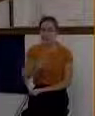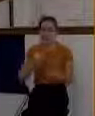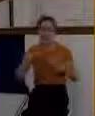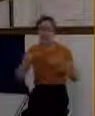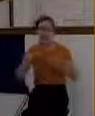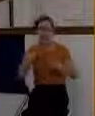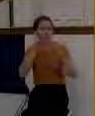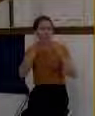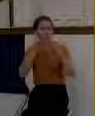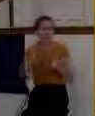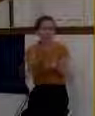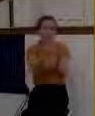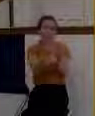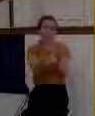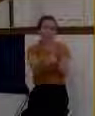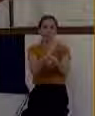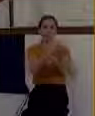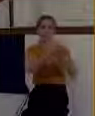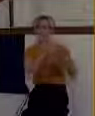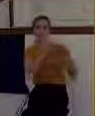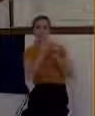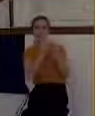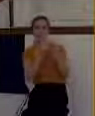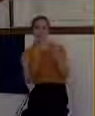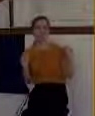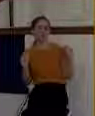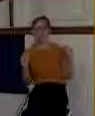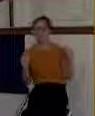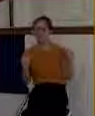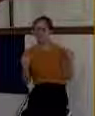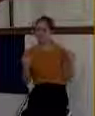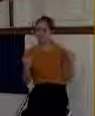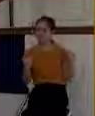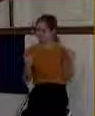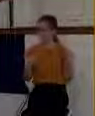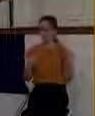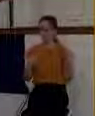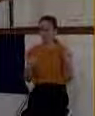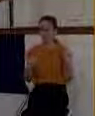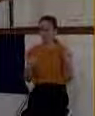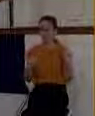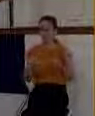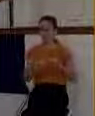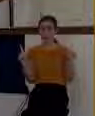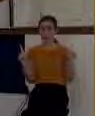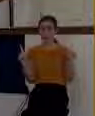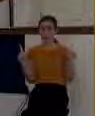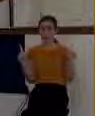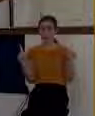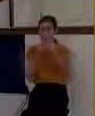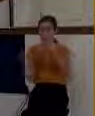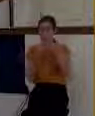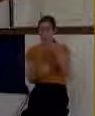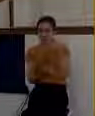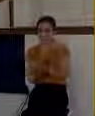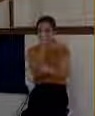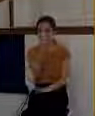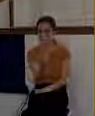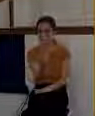providing any real salvation for him. But let me just say this. There's something, however, for